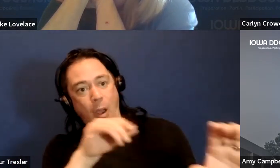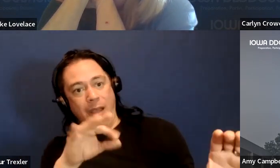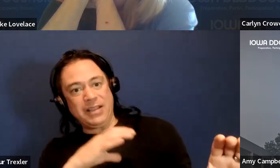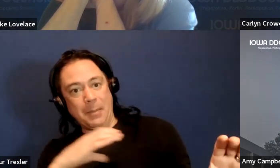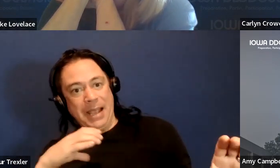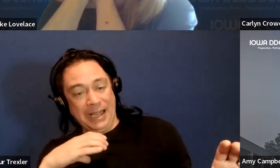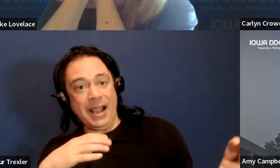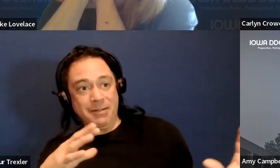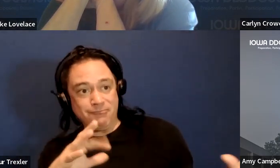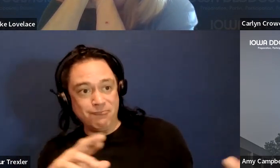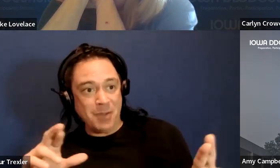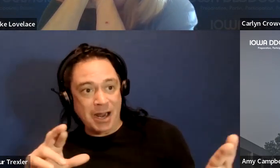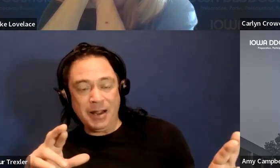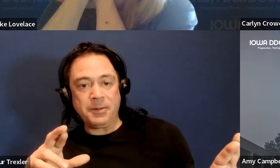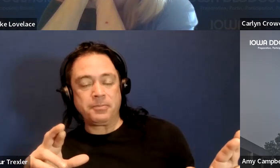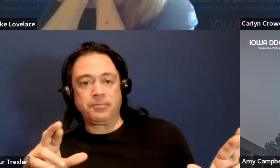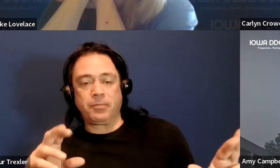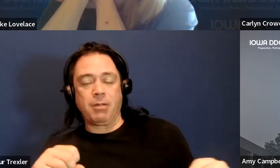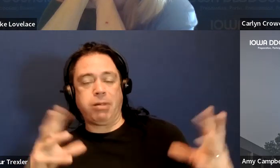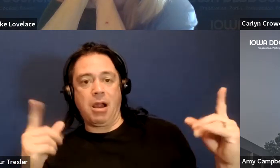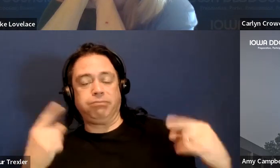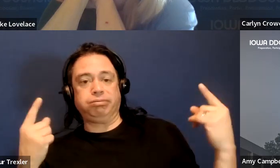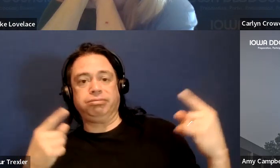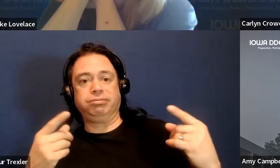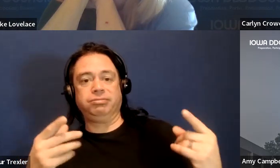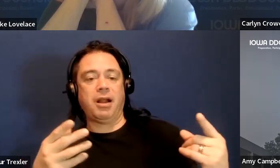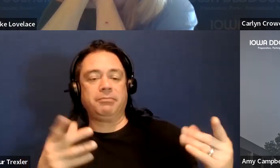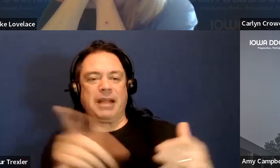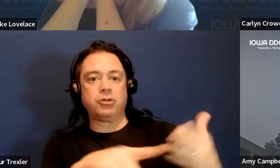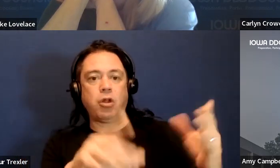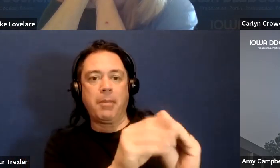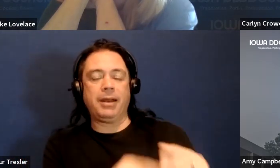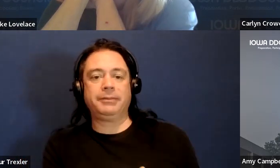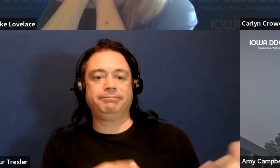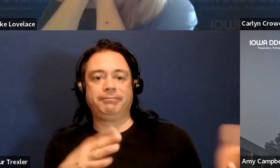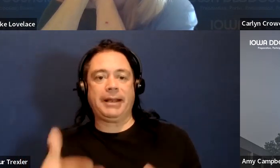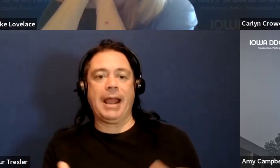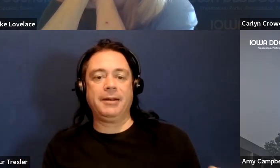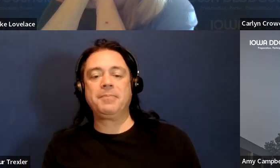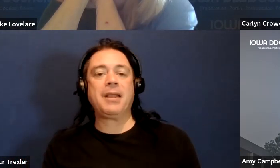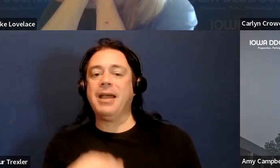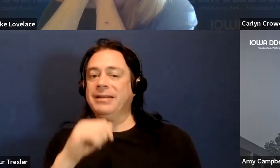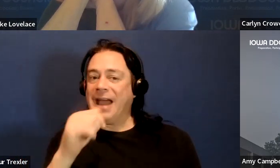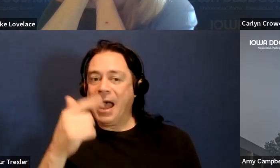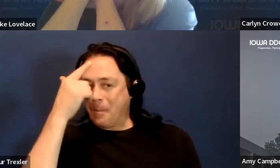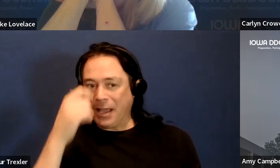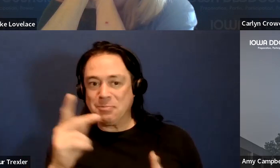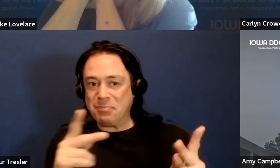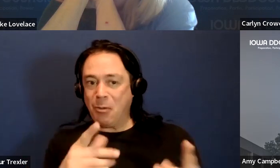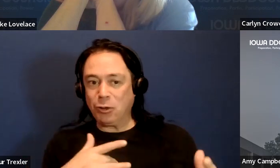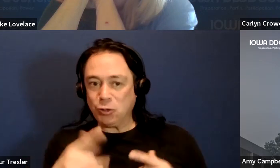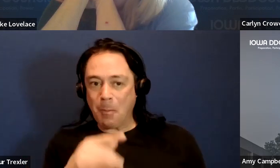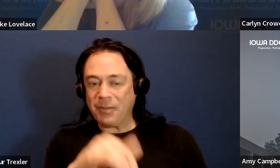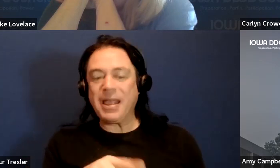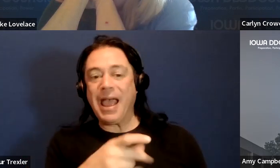and they just canceled the meeting. So it's dead. It did not die because people were concerned about it. It